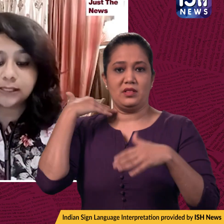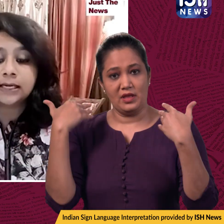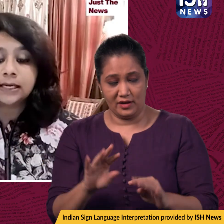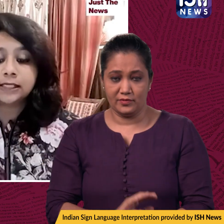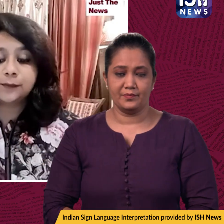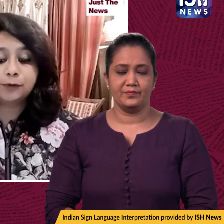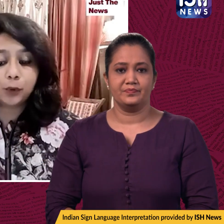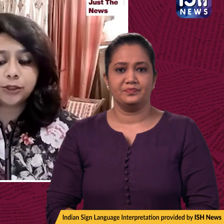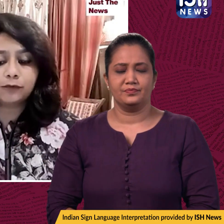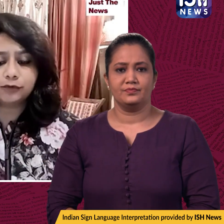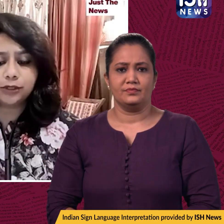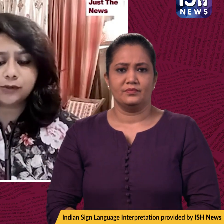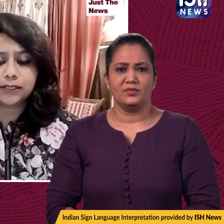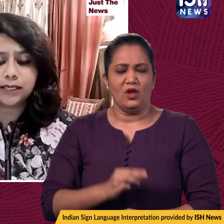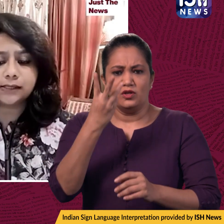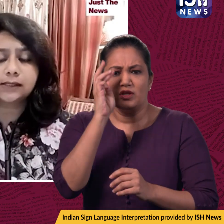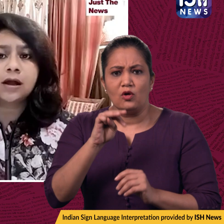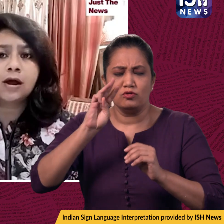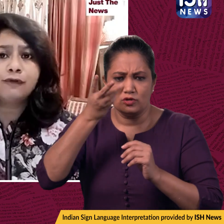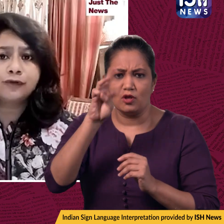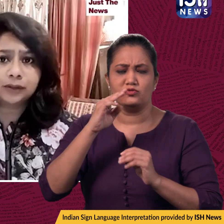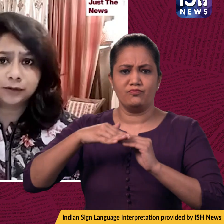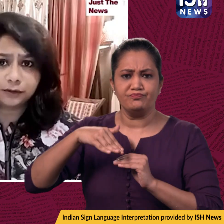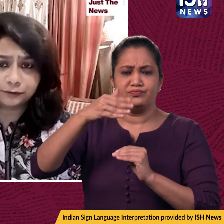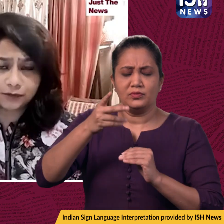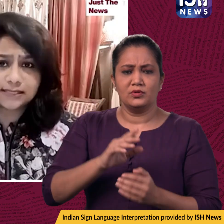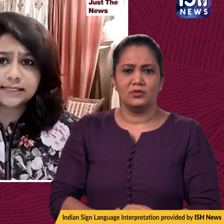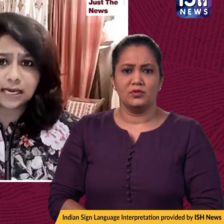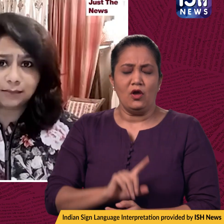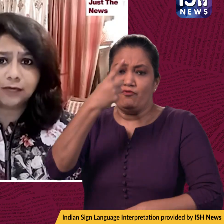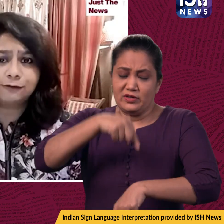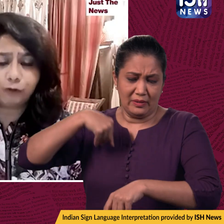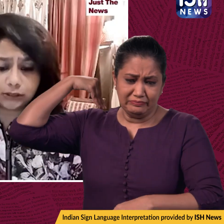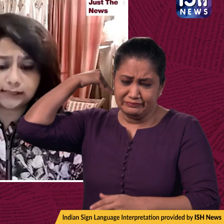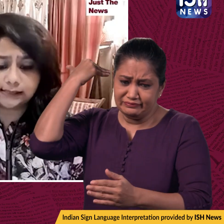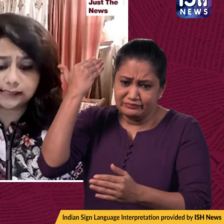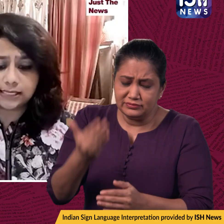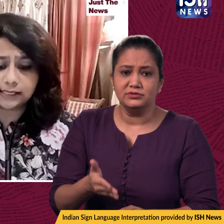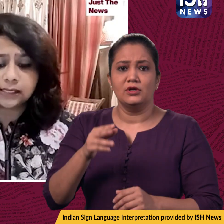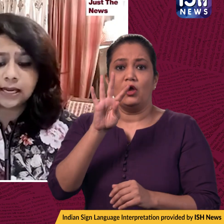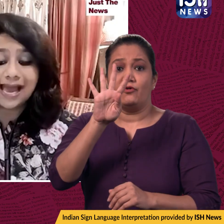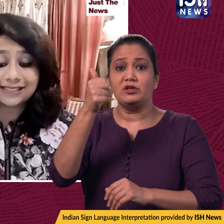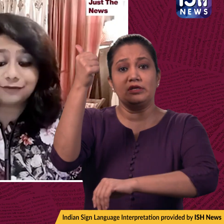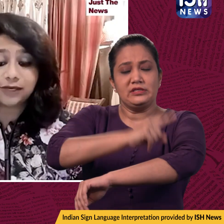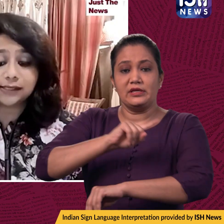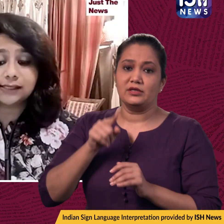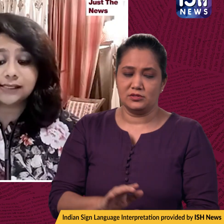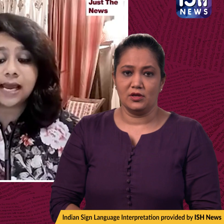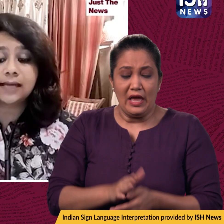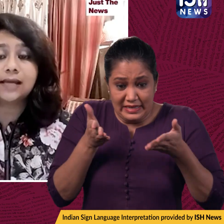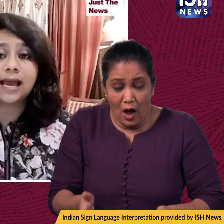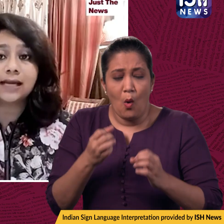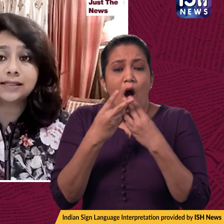24 hours. It's been reporting over 3,000 cases for the first time in 46 days. Active